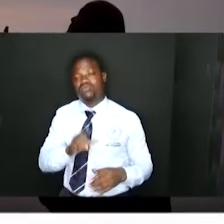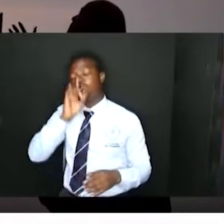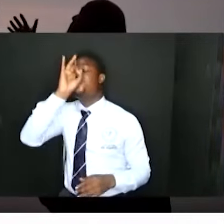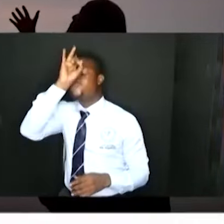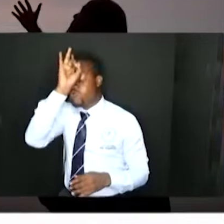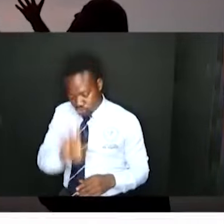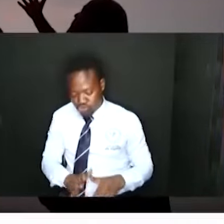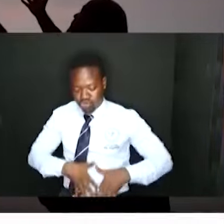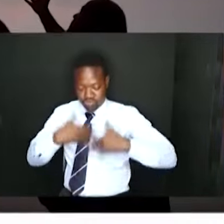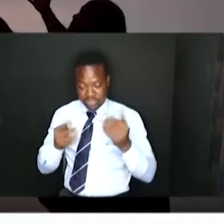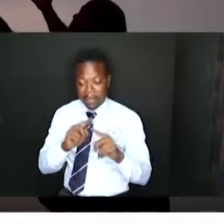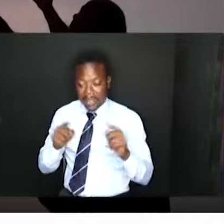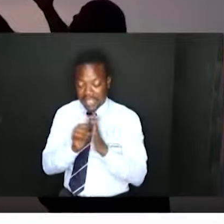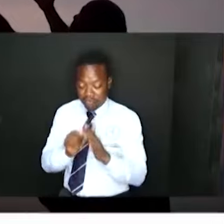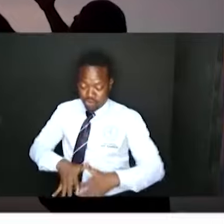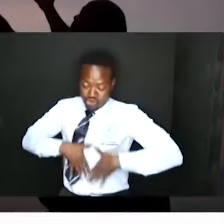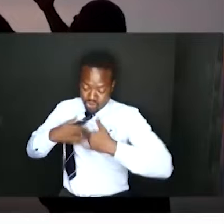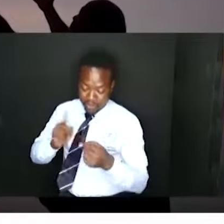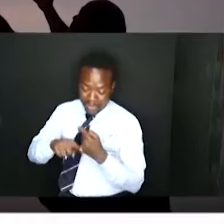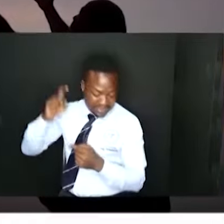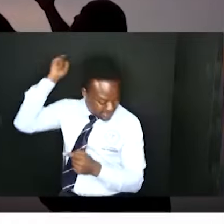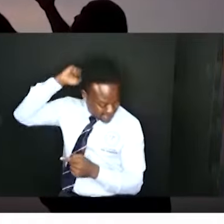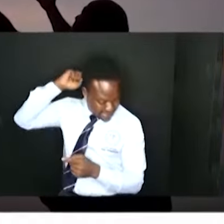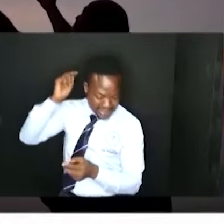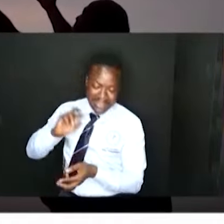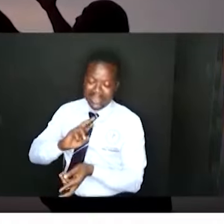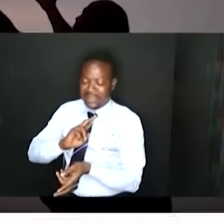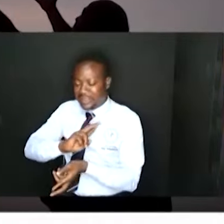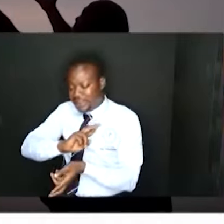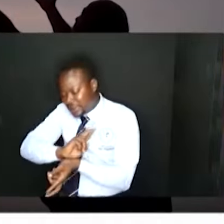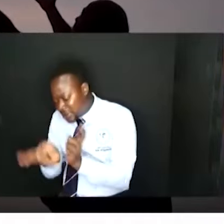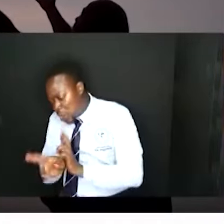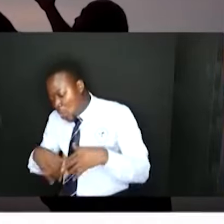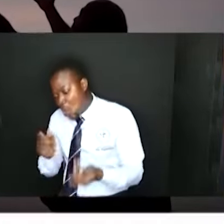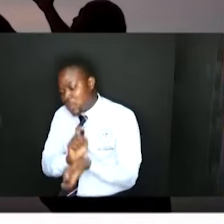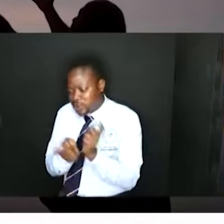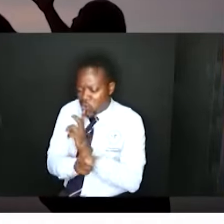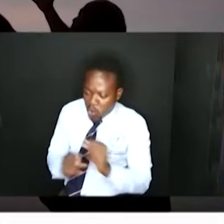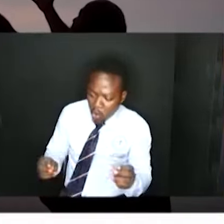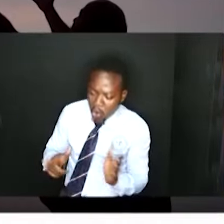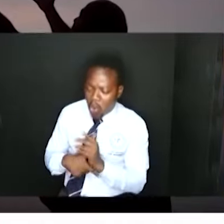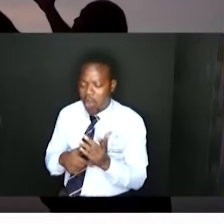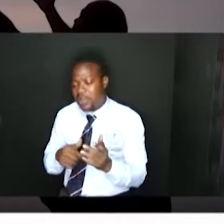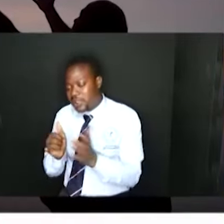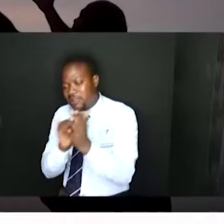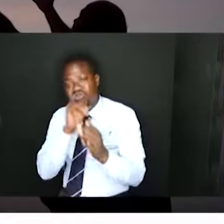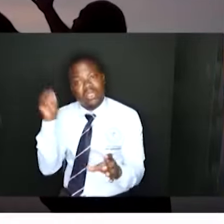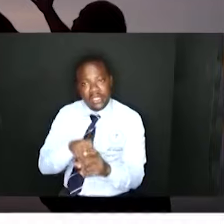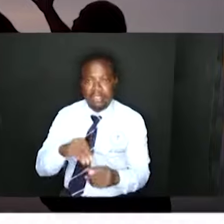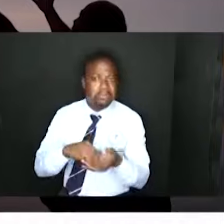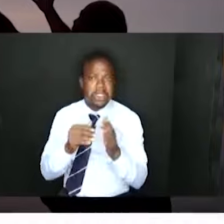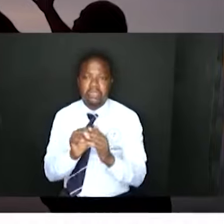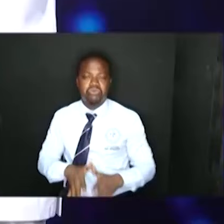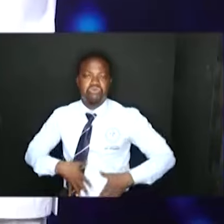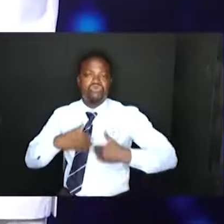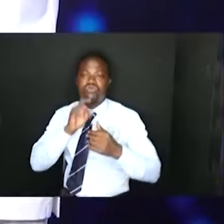se nipa no ade bia hinta nimu ana wache so no obomode so be pe mu aka eye pue se ne be ya obetumi enye nyankopon